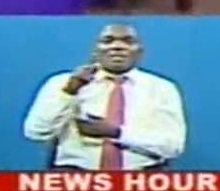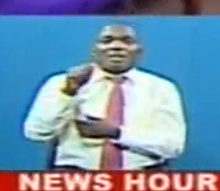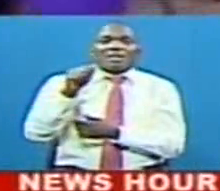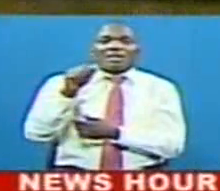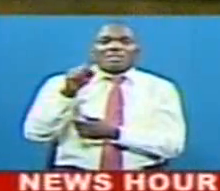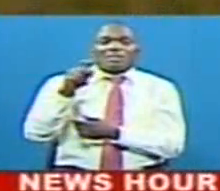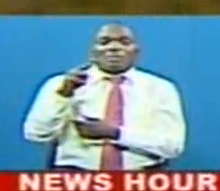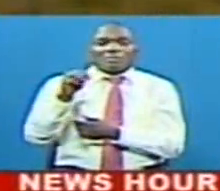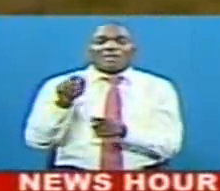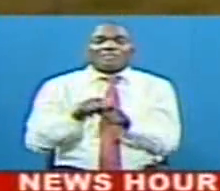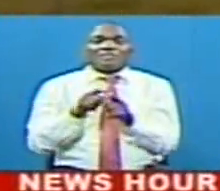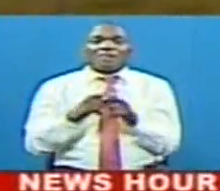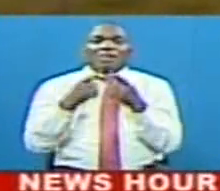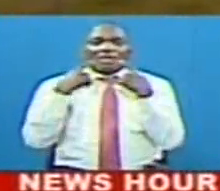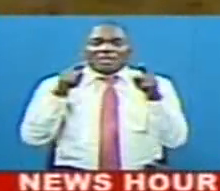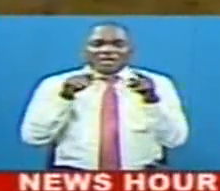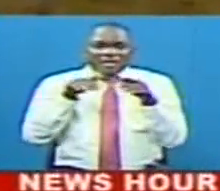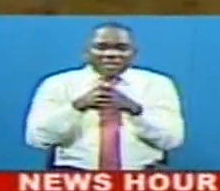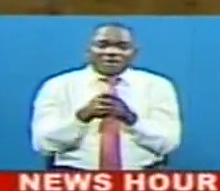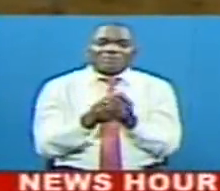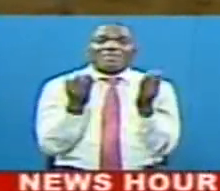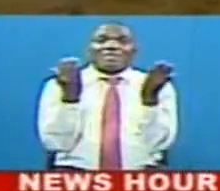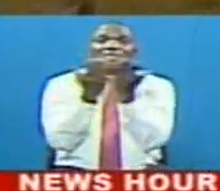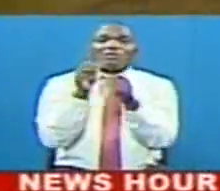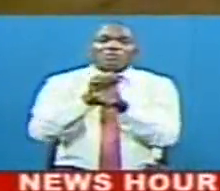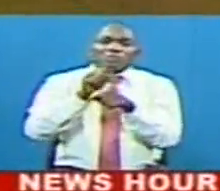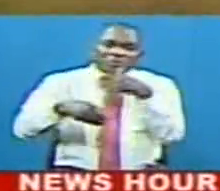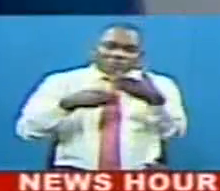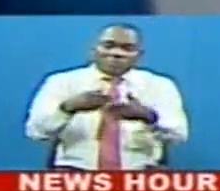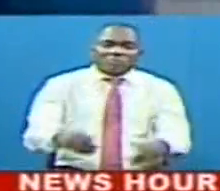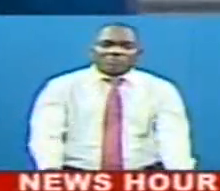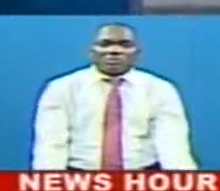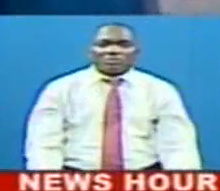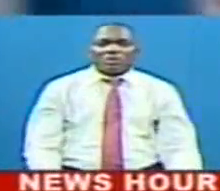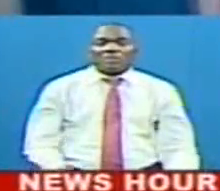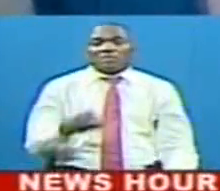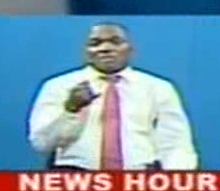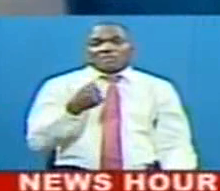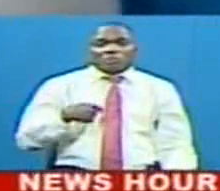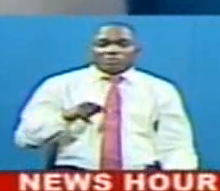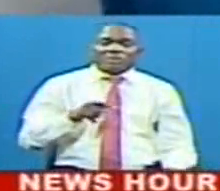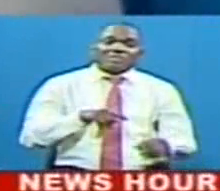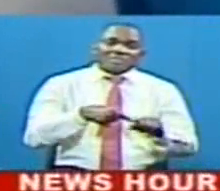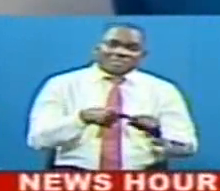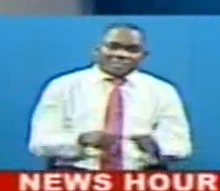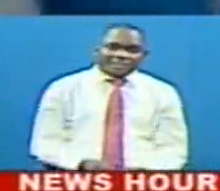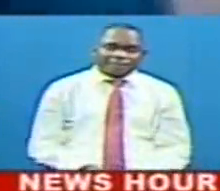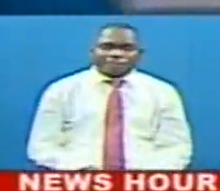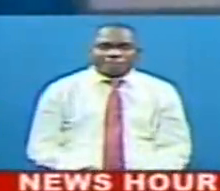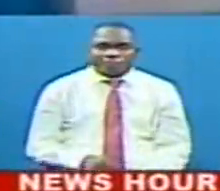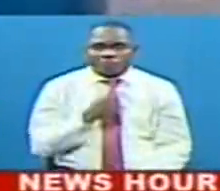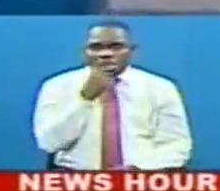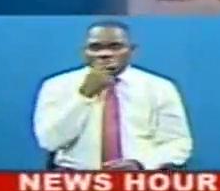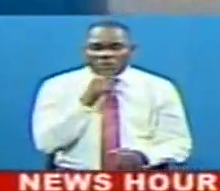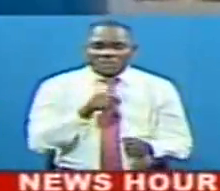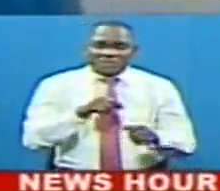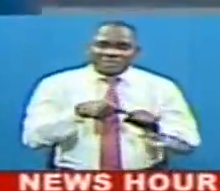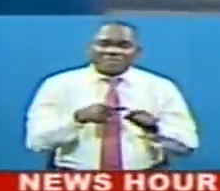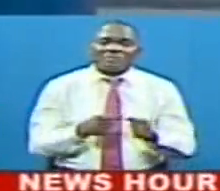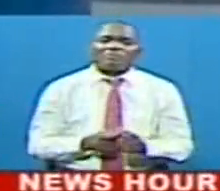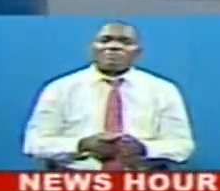Emmanuel Kasama, also explained how the academic work is going. We started the program with a strike of